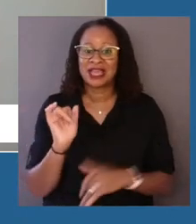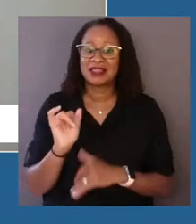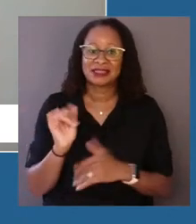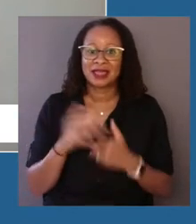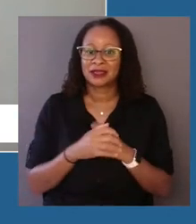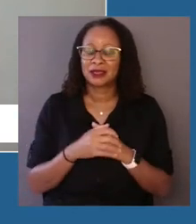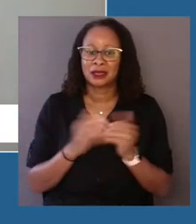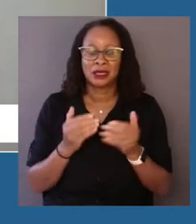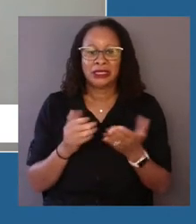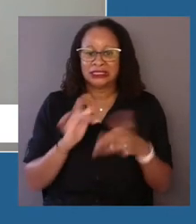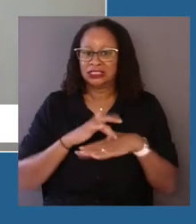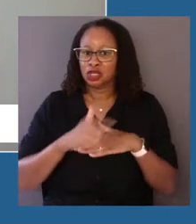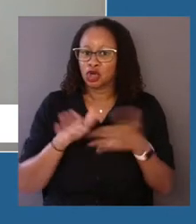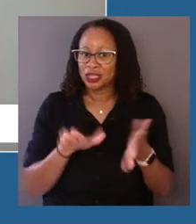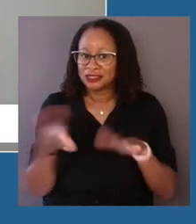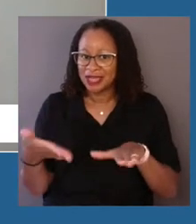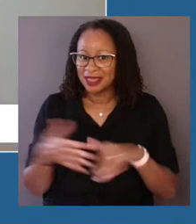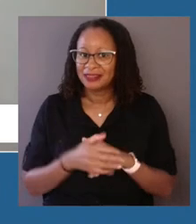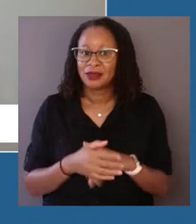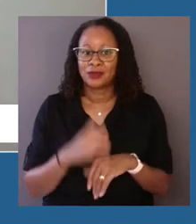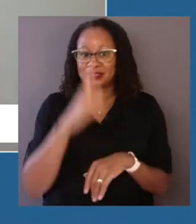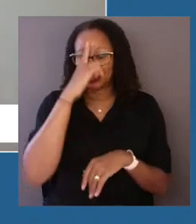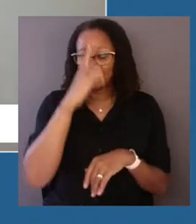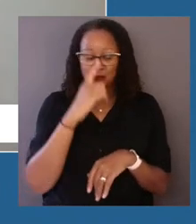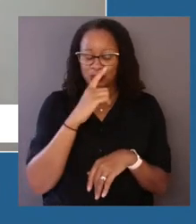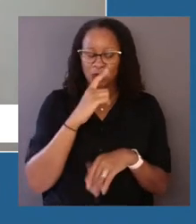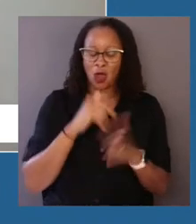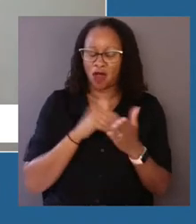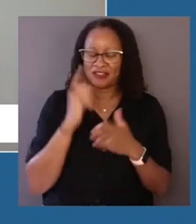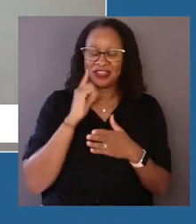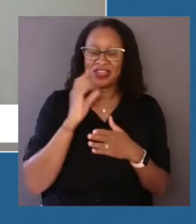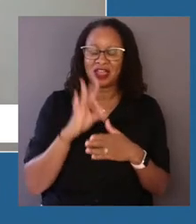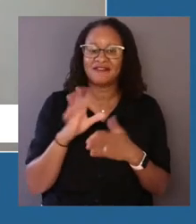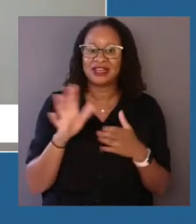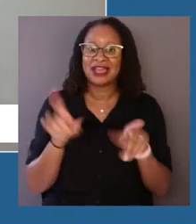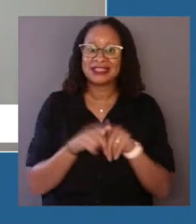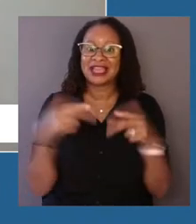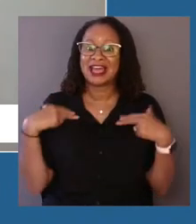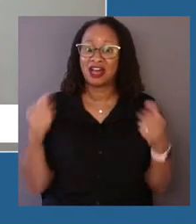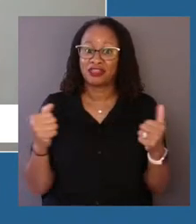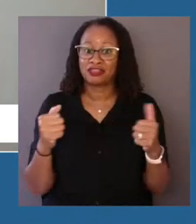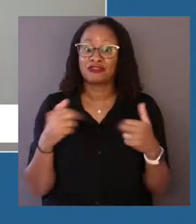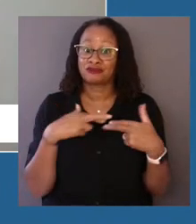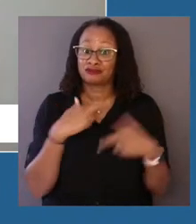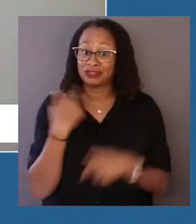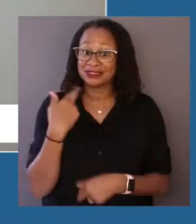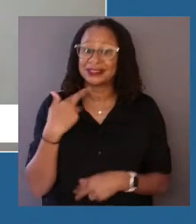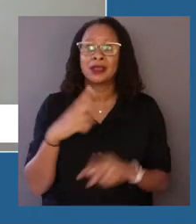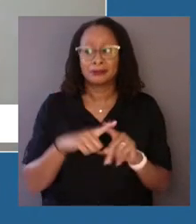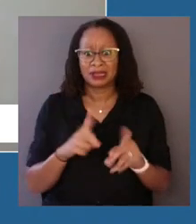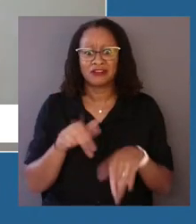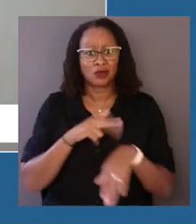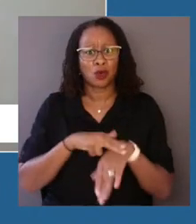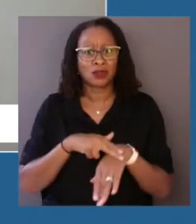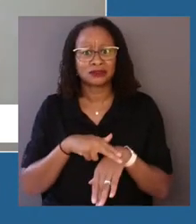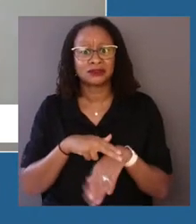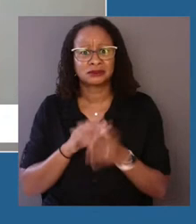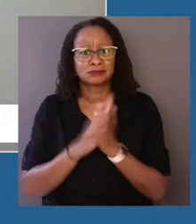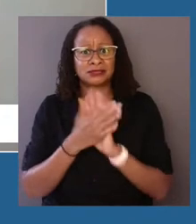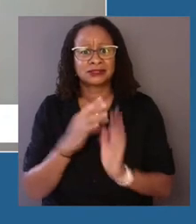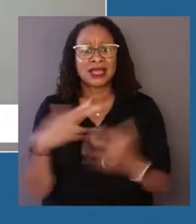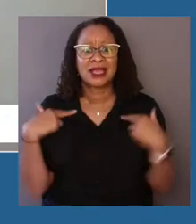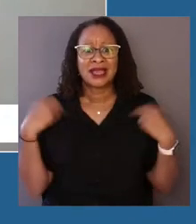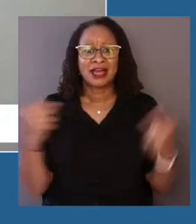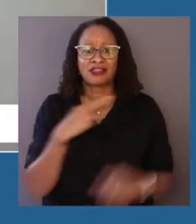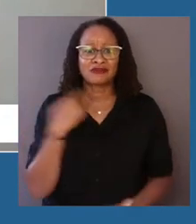which we often don't think of as a health risk, but which is, of course, a health risk, right? In the case of extreme weather and